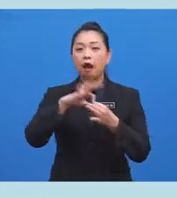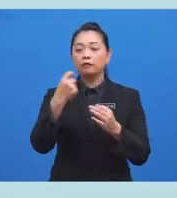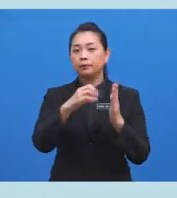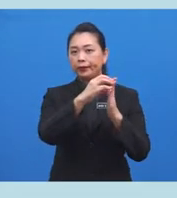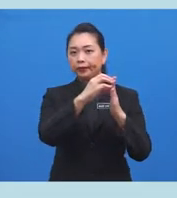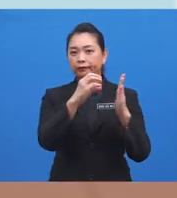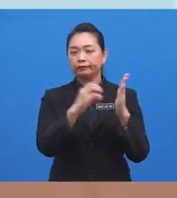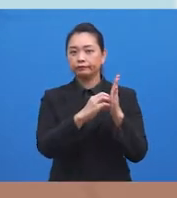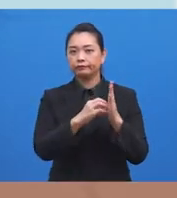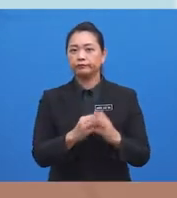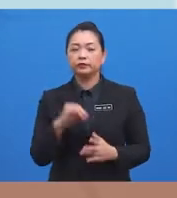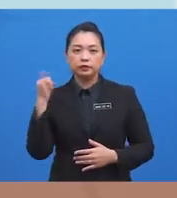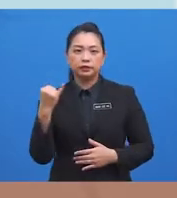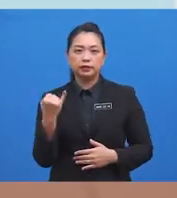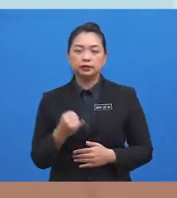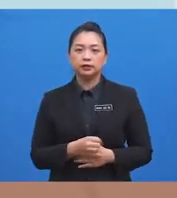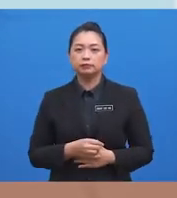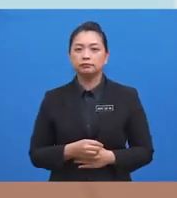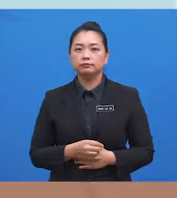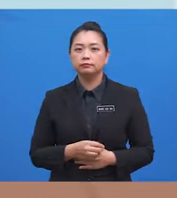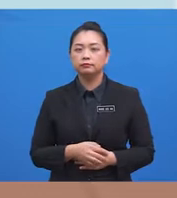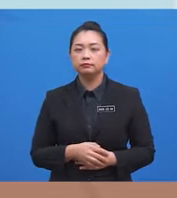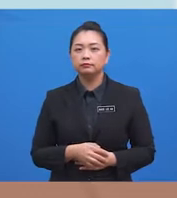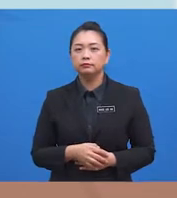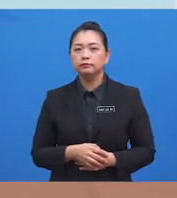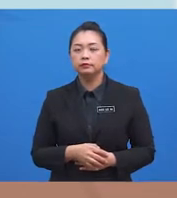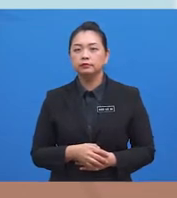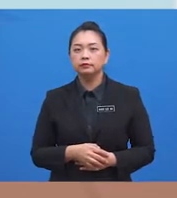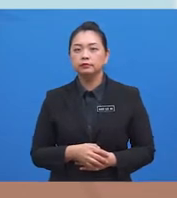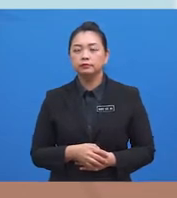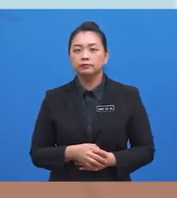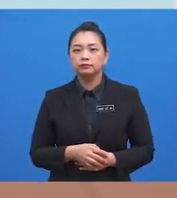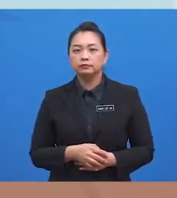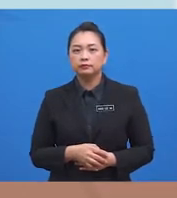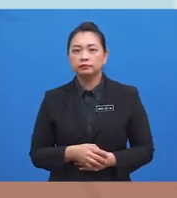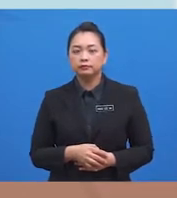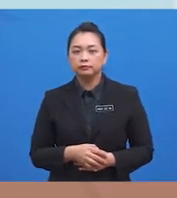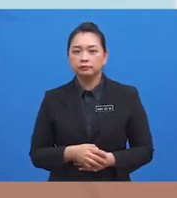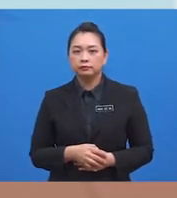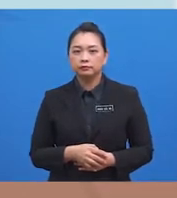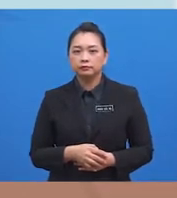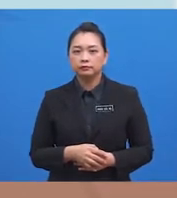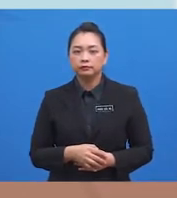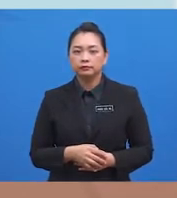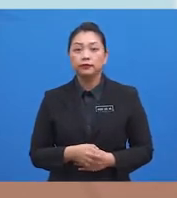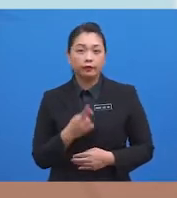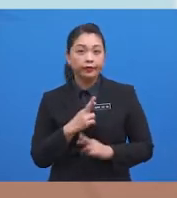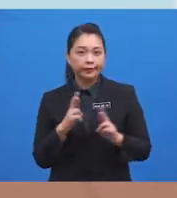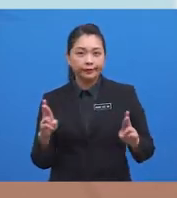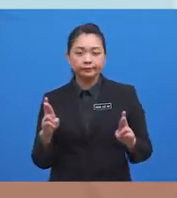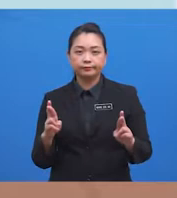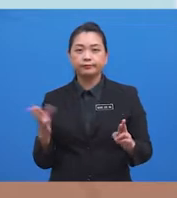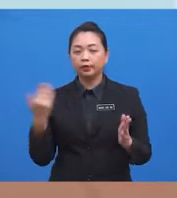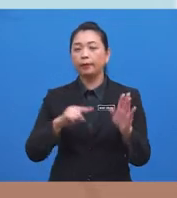paragraph. Just select the words or the phrases which tell you paragraph 1 is about, okay? Are you